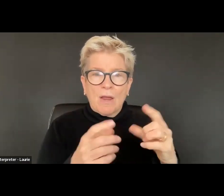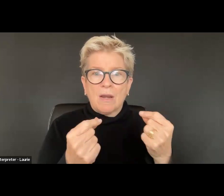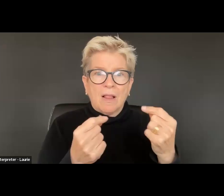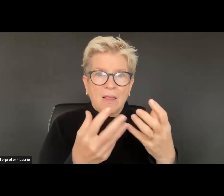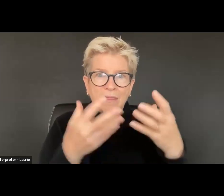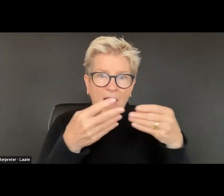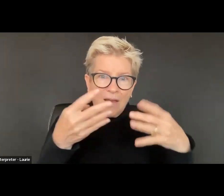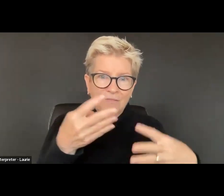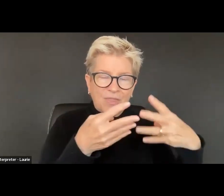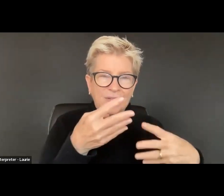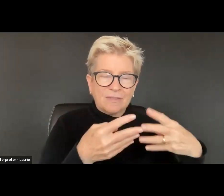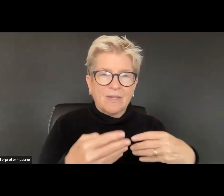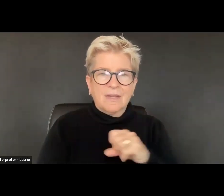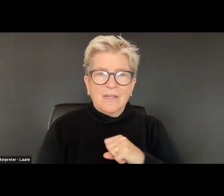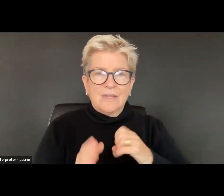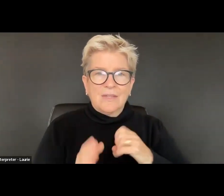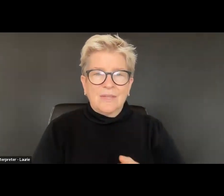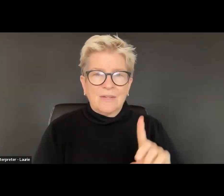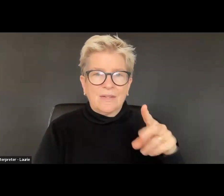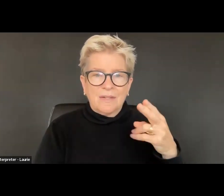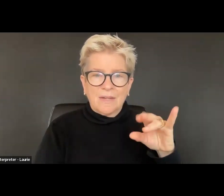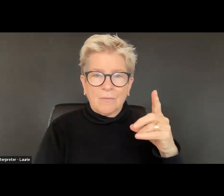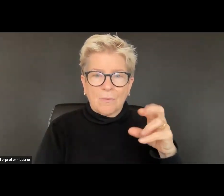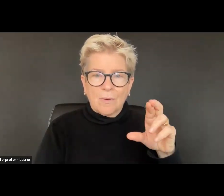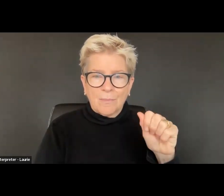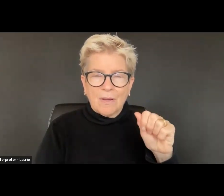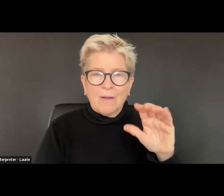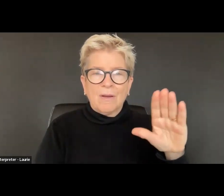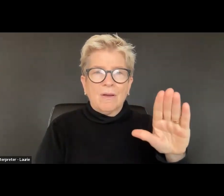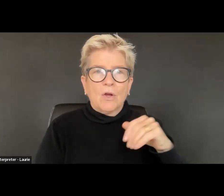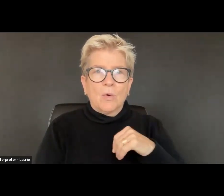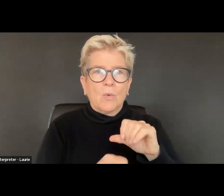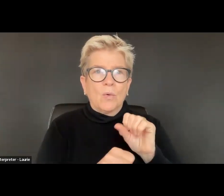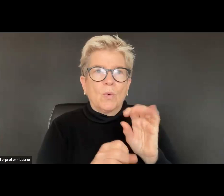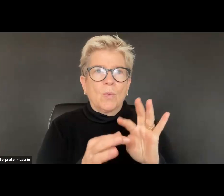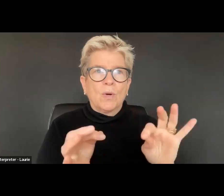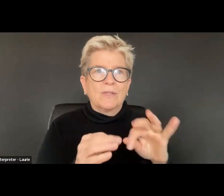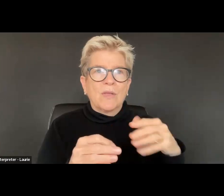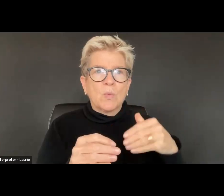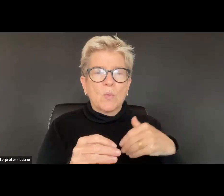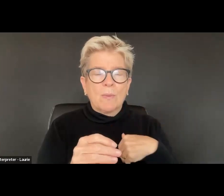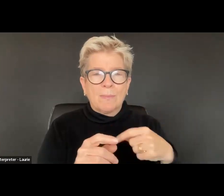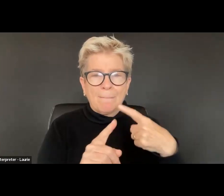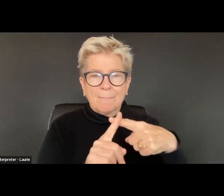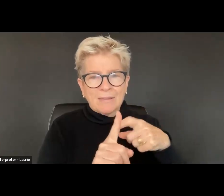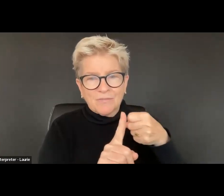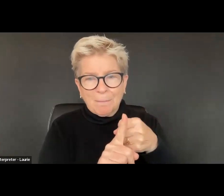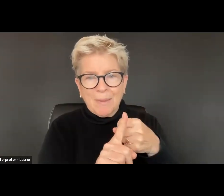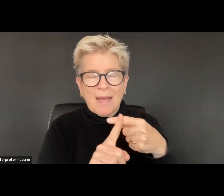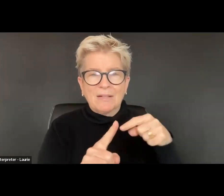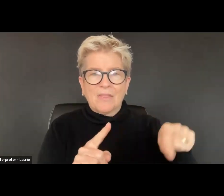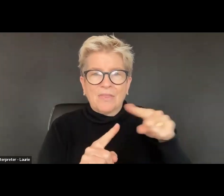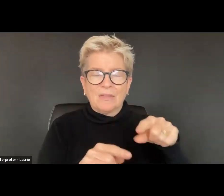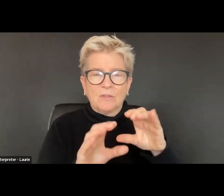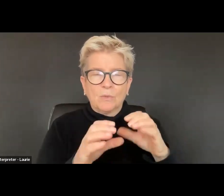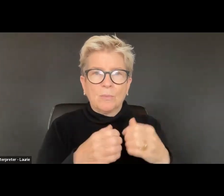to echo Senator Dinger's words earlier about how impactful it's been. Really, really appreciate the thoughtful feedback